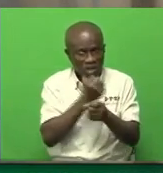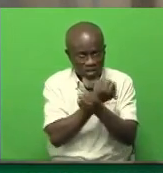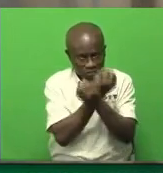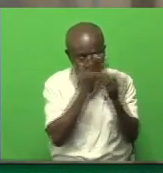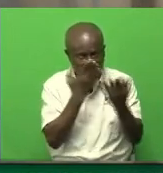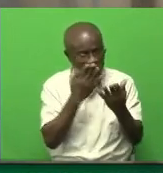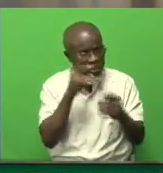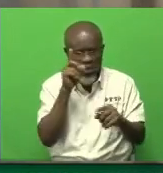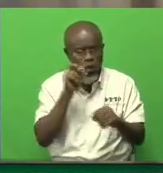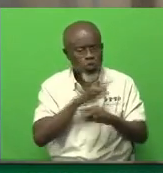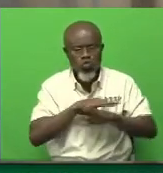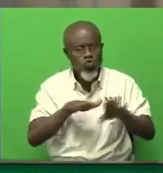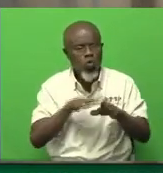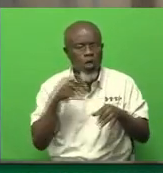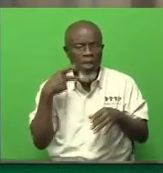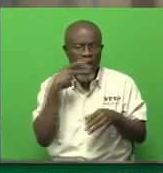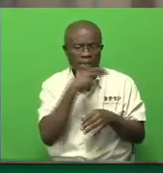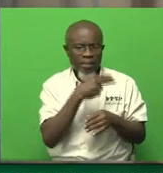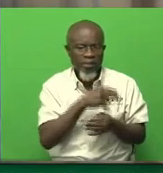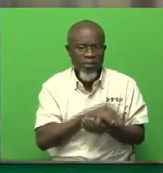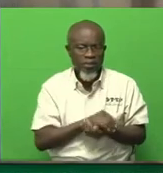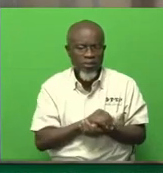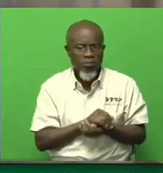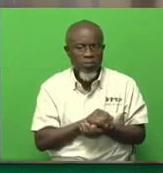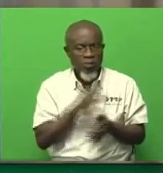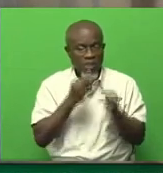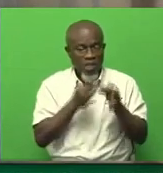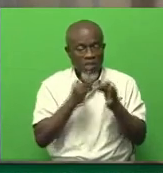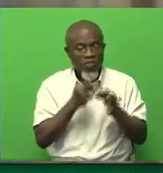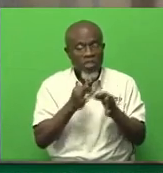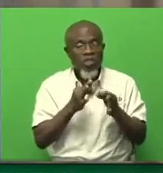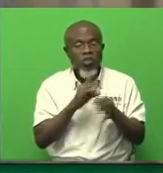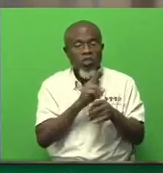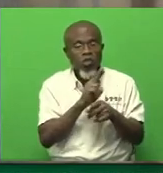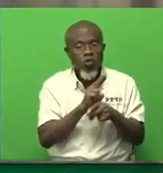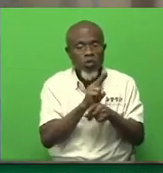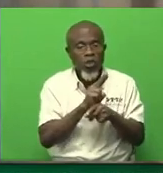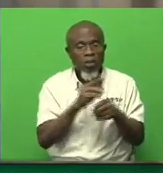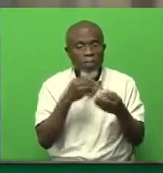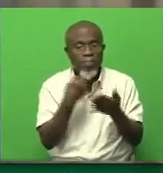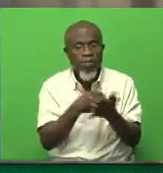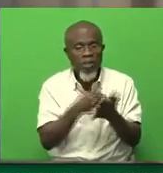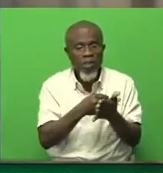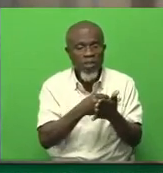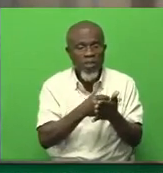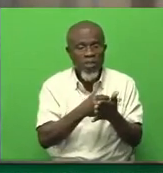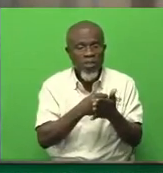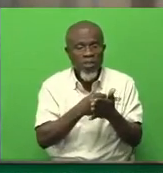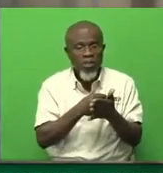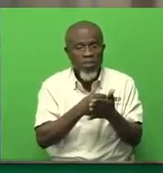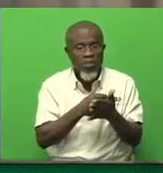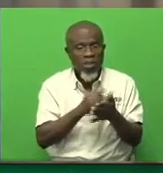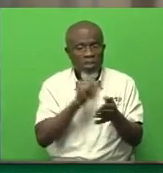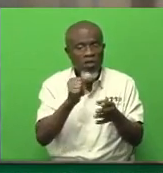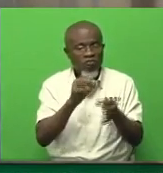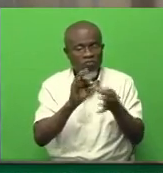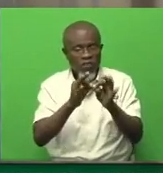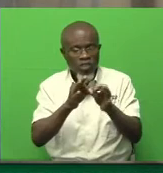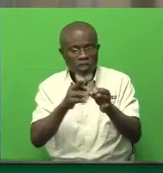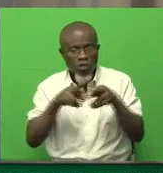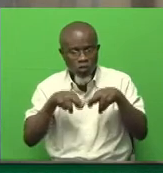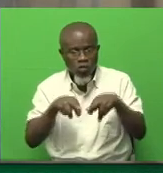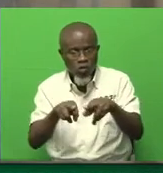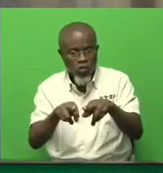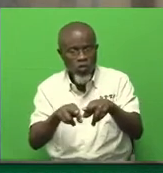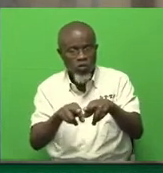lie facts are strange things if it is that they were spending the money elsewhere instead of fixing rules because they gave another